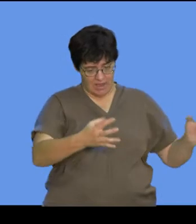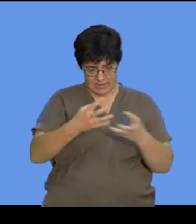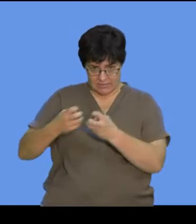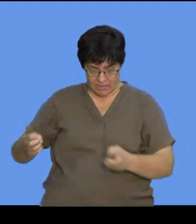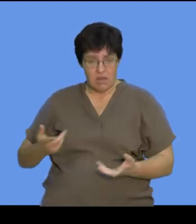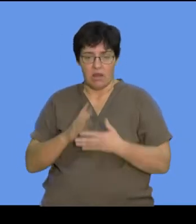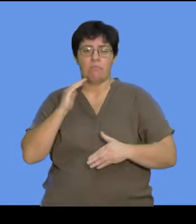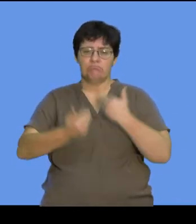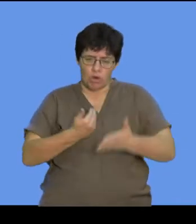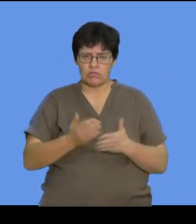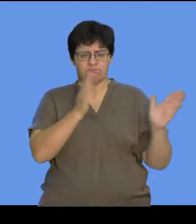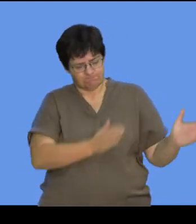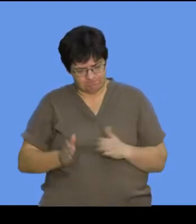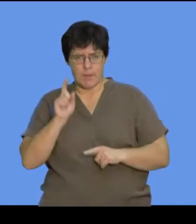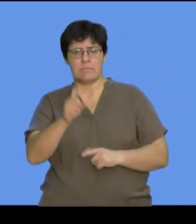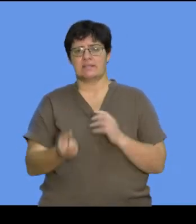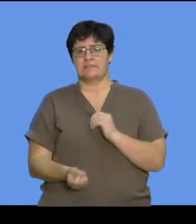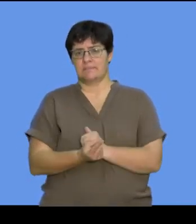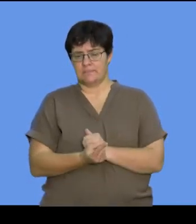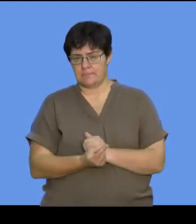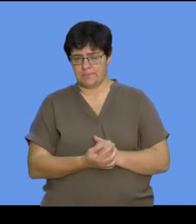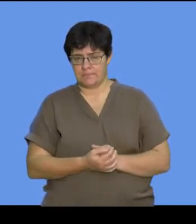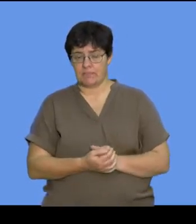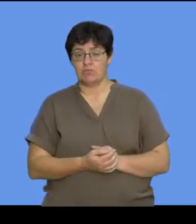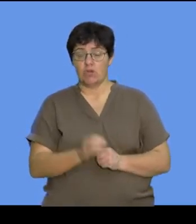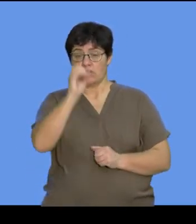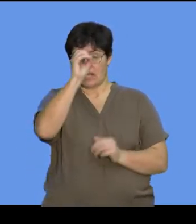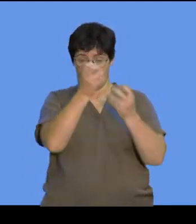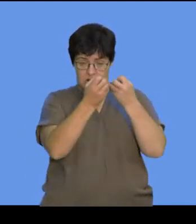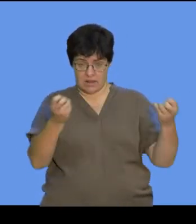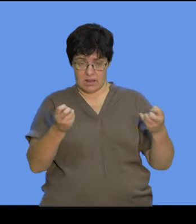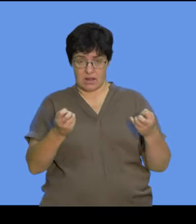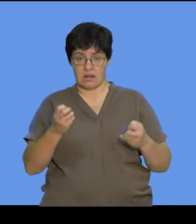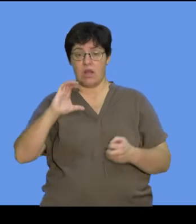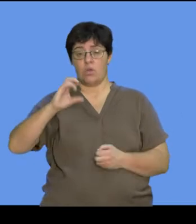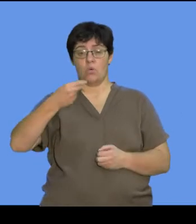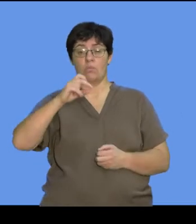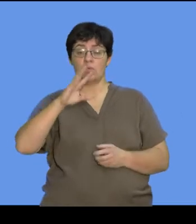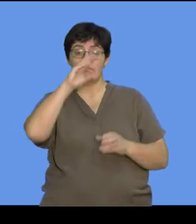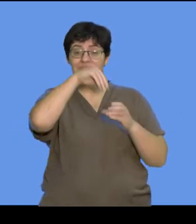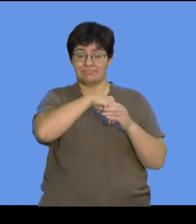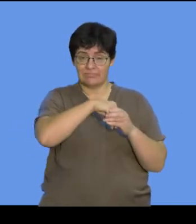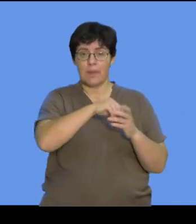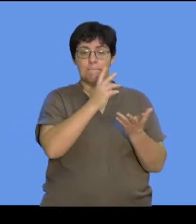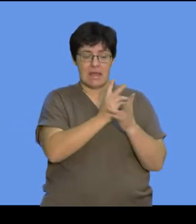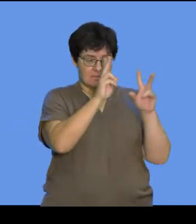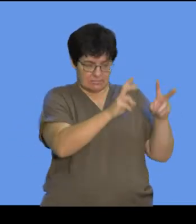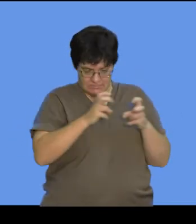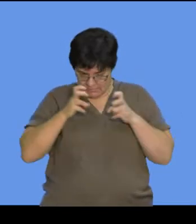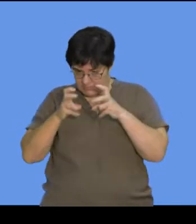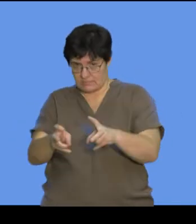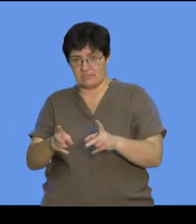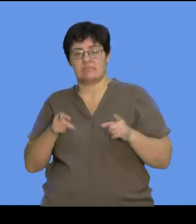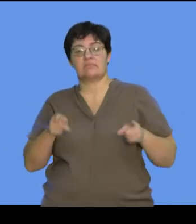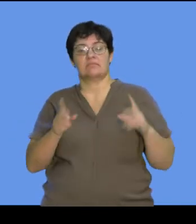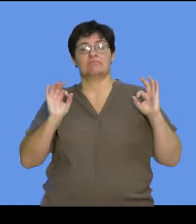of organization. So when a cell divides, the chromosomes containing DNA strands must replicate. And